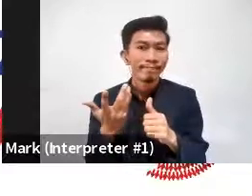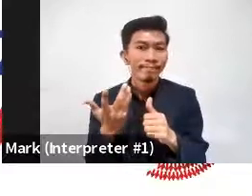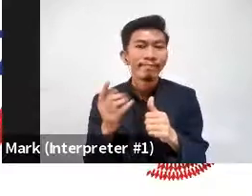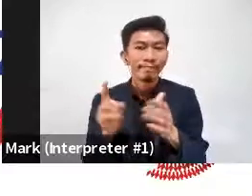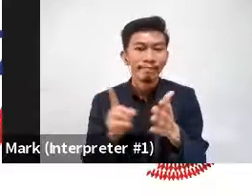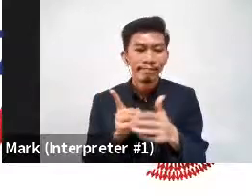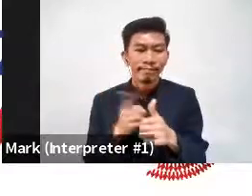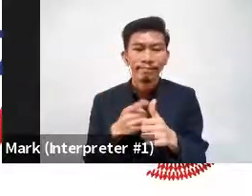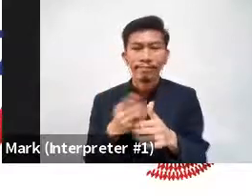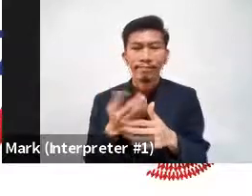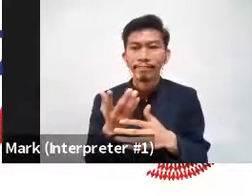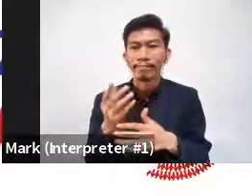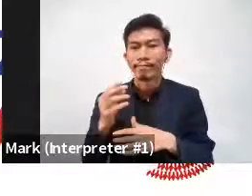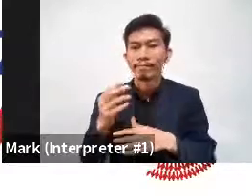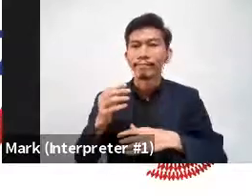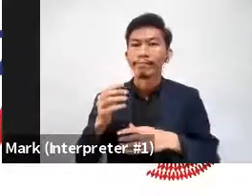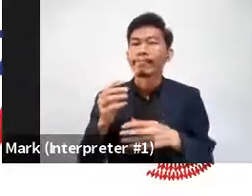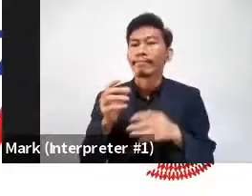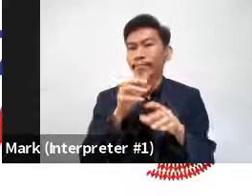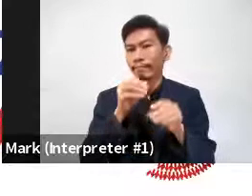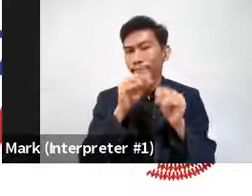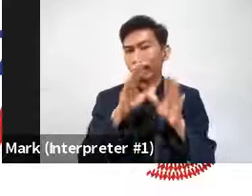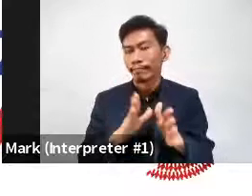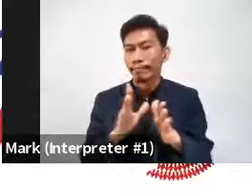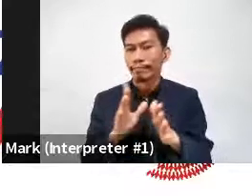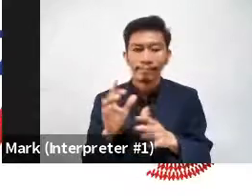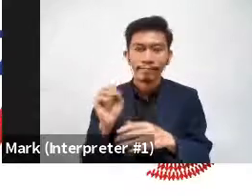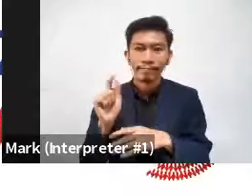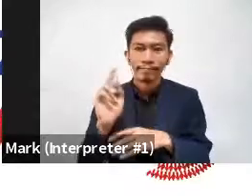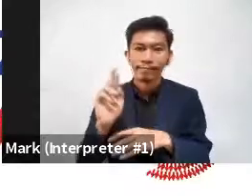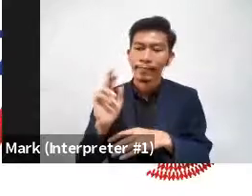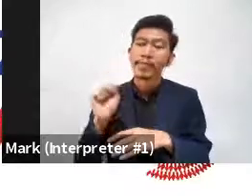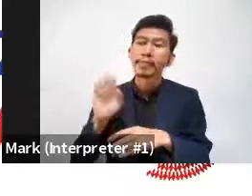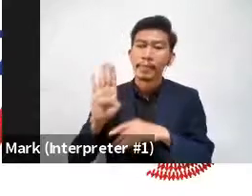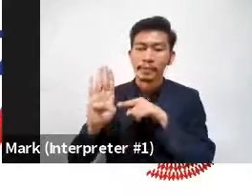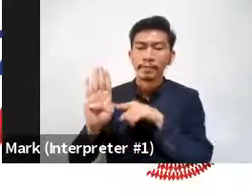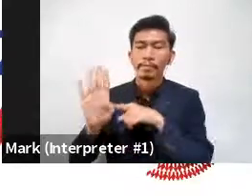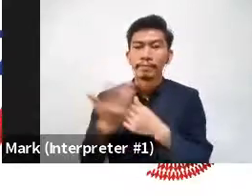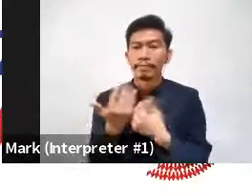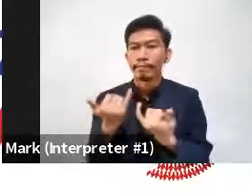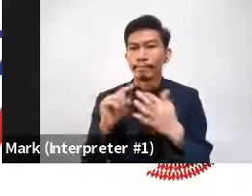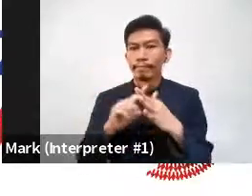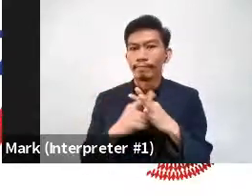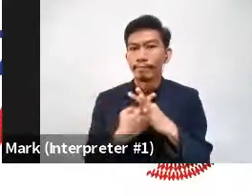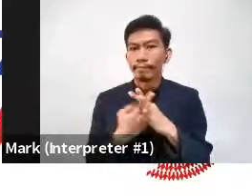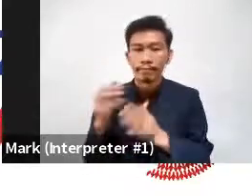the president of Strat-based ADRi Institute, to officially welcome you and to open today's discussion. Professor